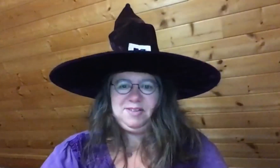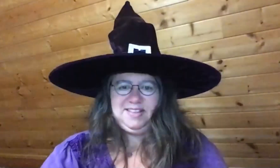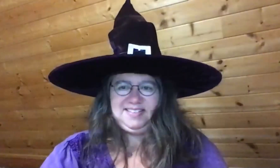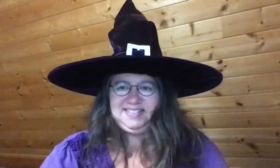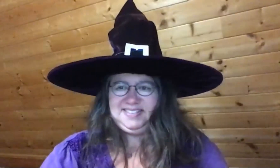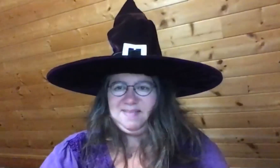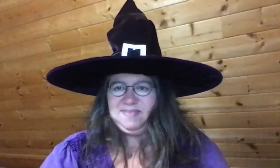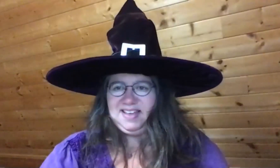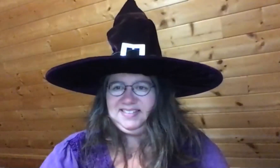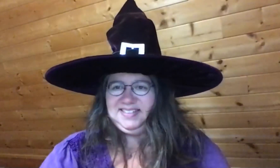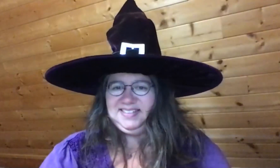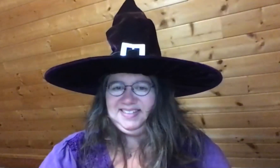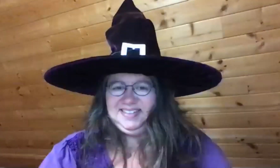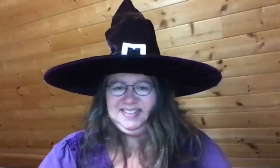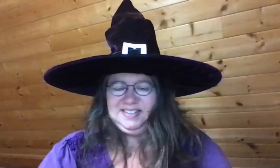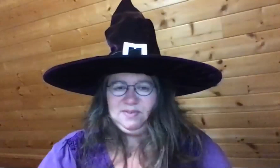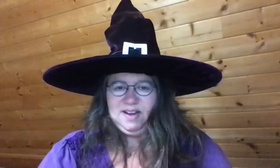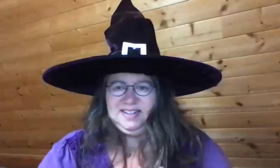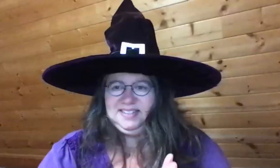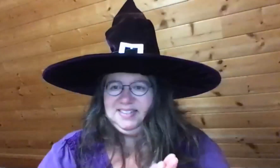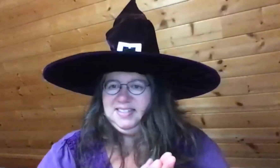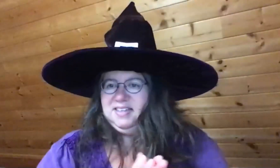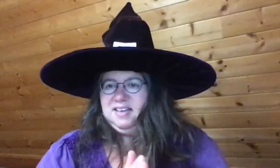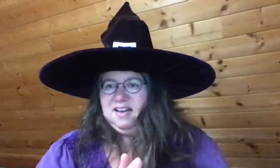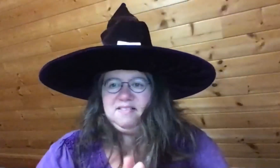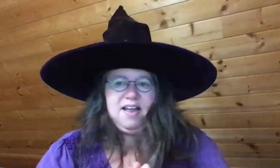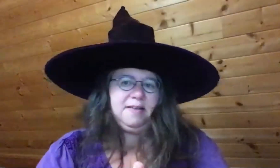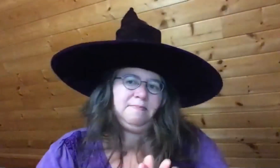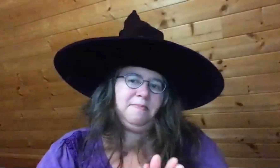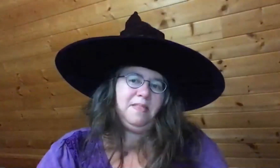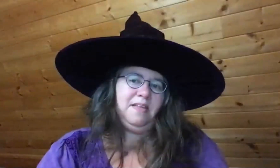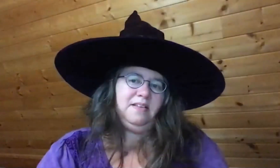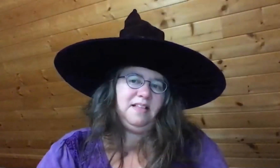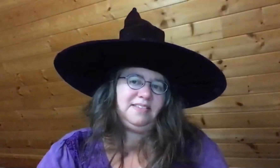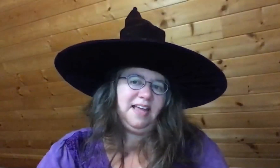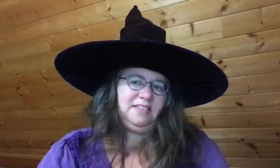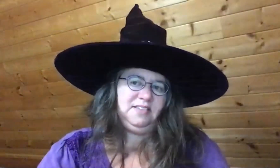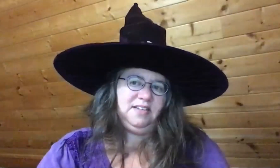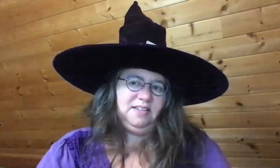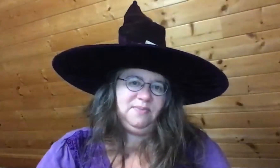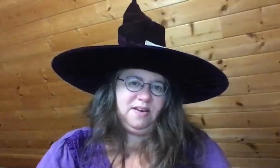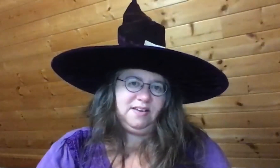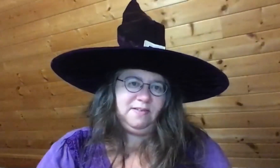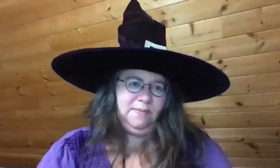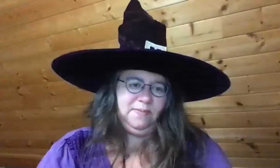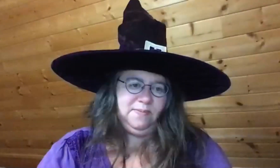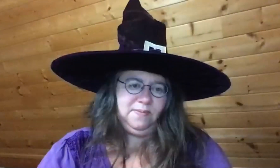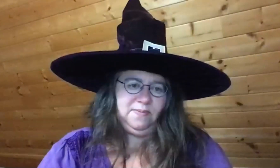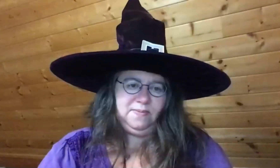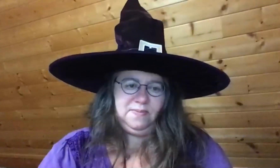into similar things, same thing. Great. All right. Galactic Ashley, you want to